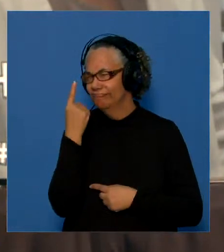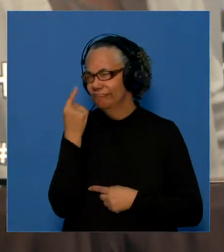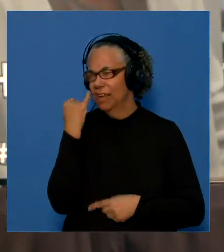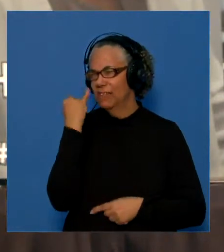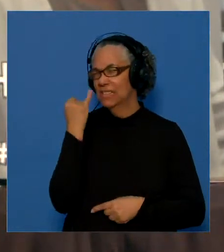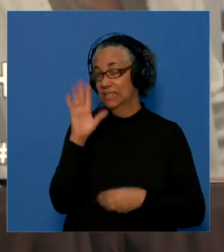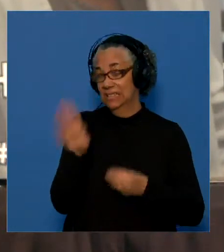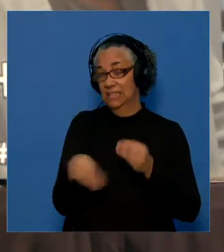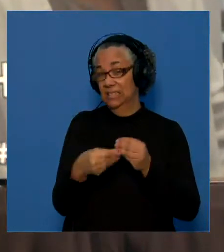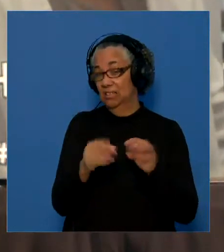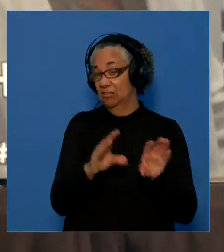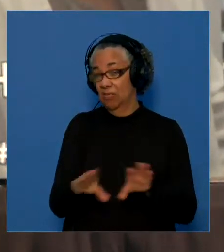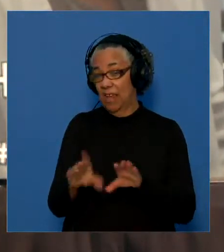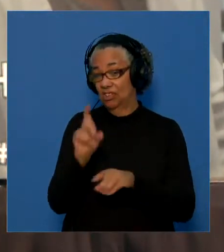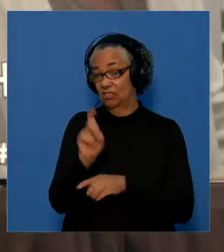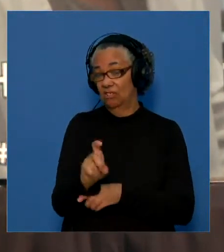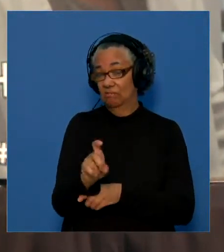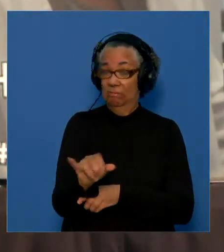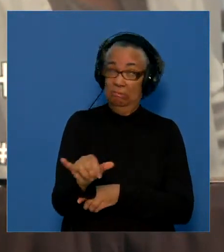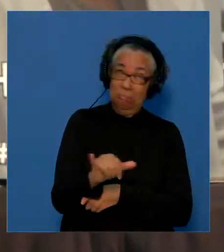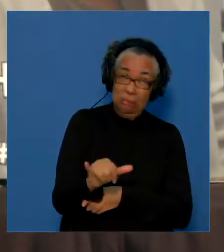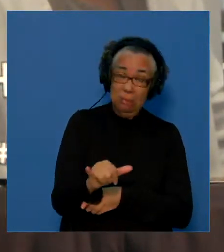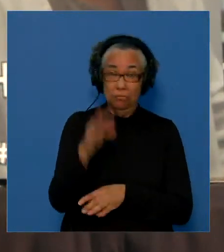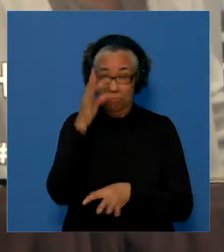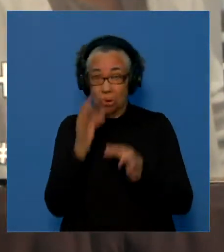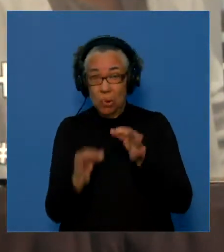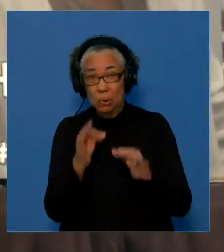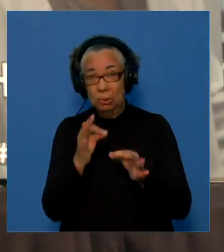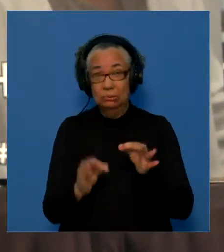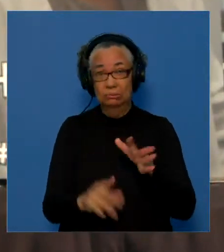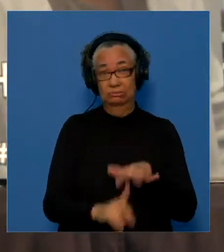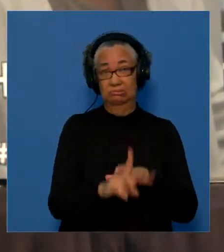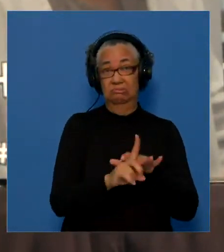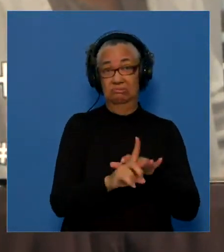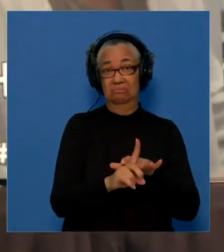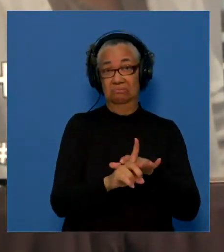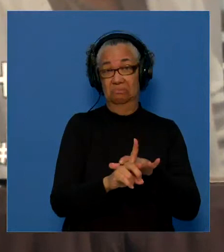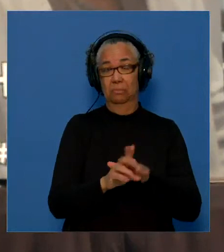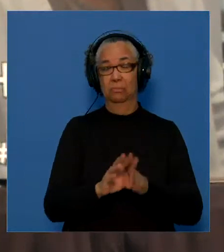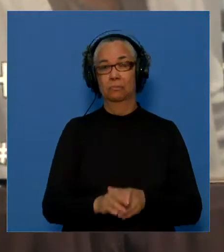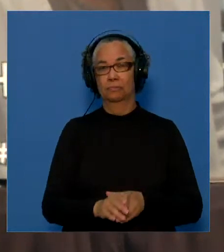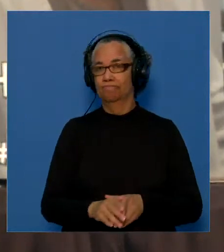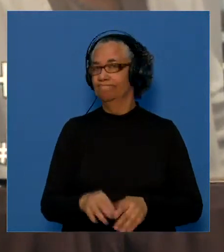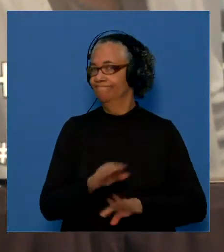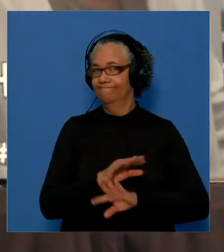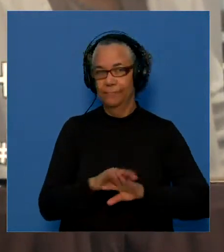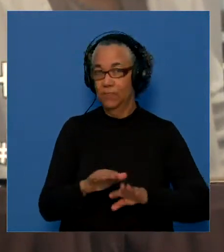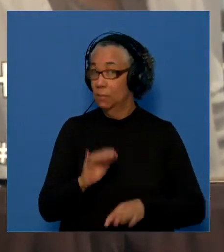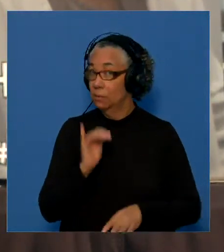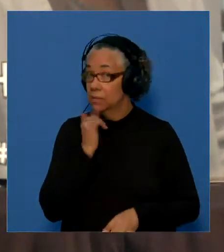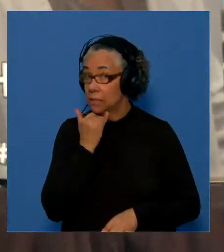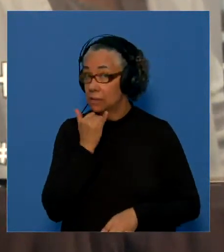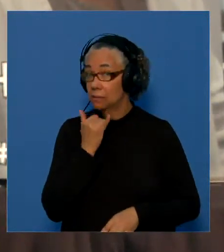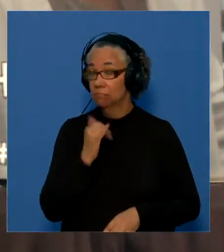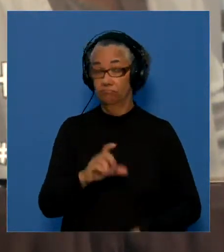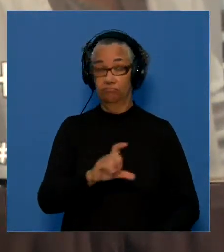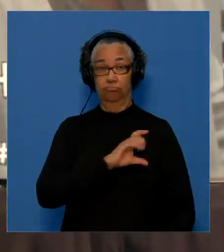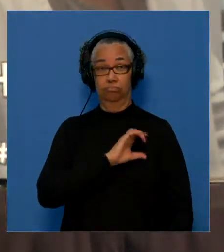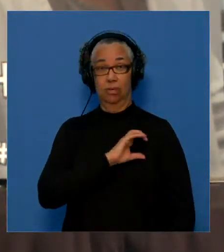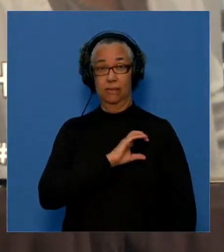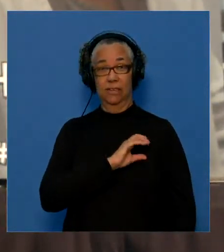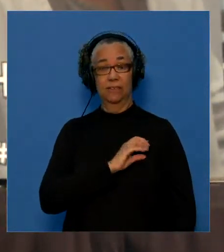action, such as a court appearance. Make no mistake though, the Bermuda Police Service have a mandate to enforce